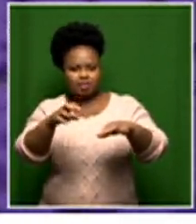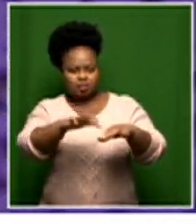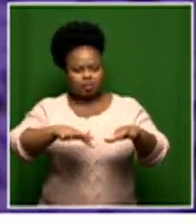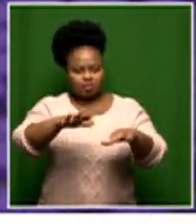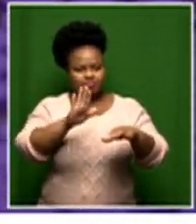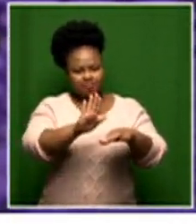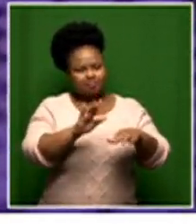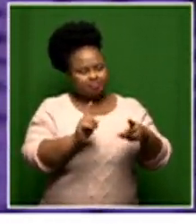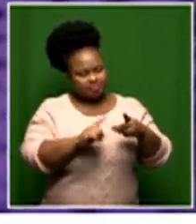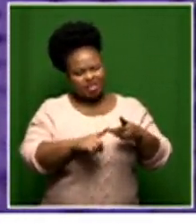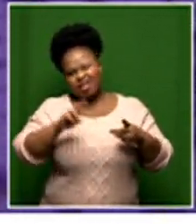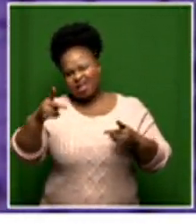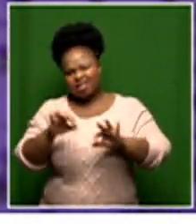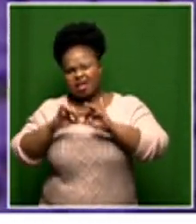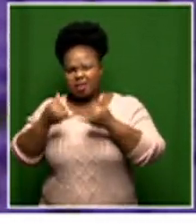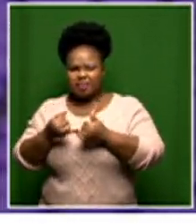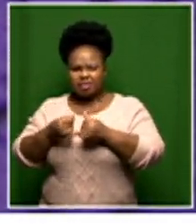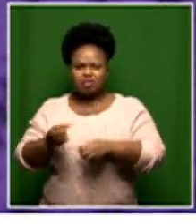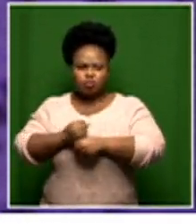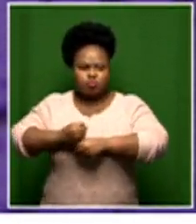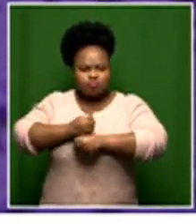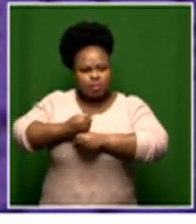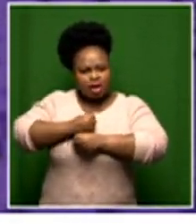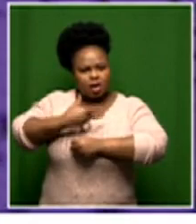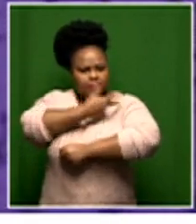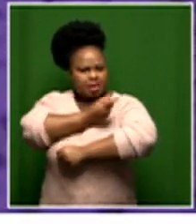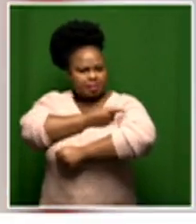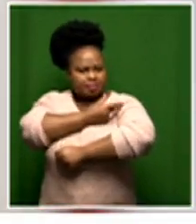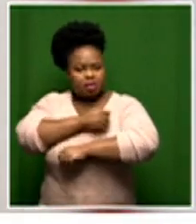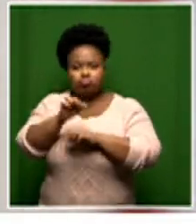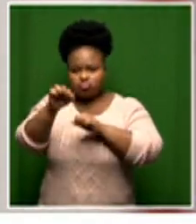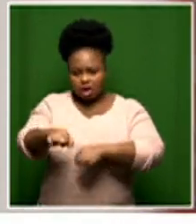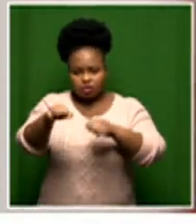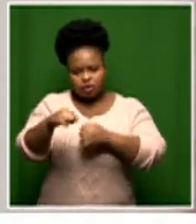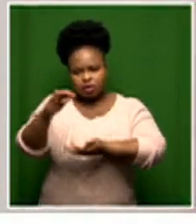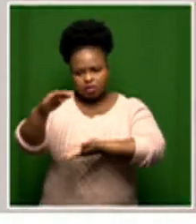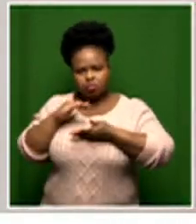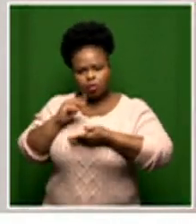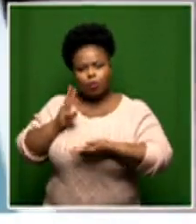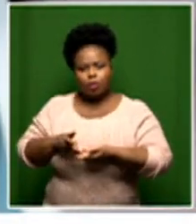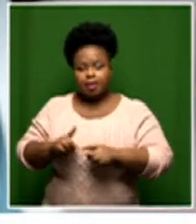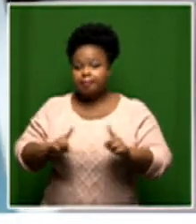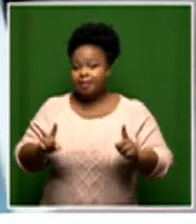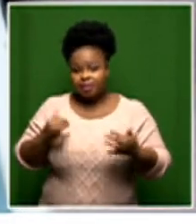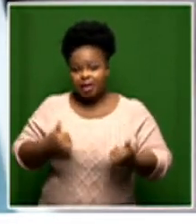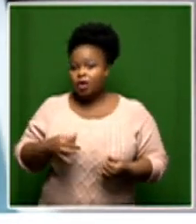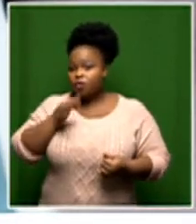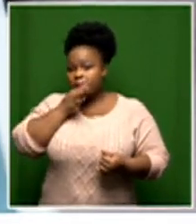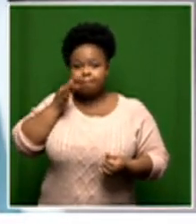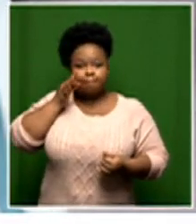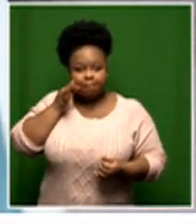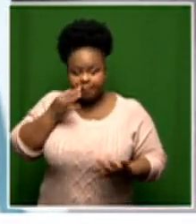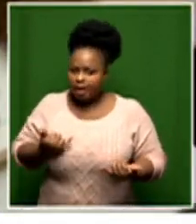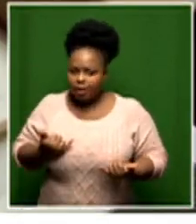a couple of other companies, manufacturing companies, that have actually agreed to supply, but because we have not agreed on